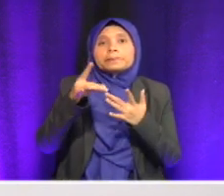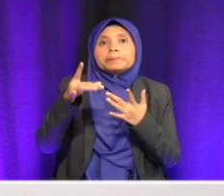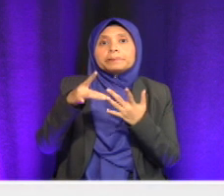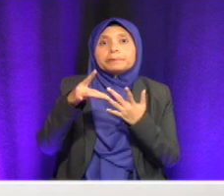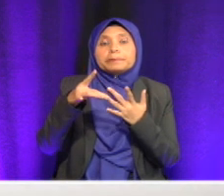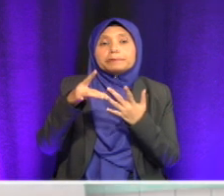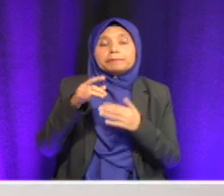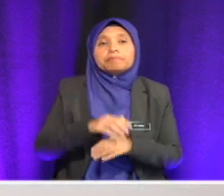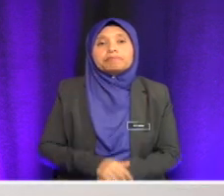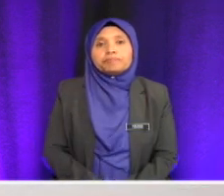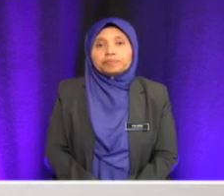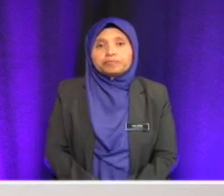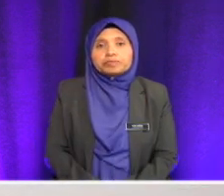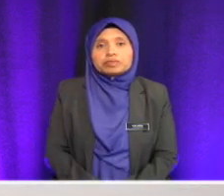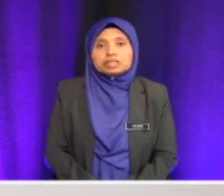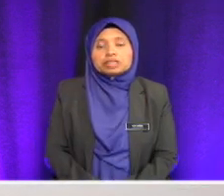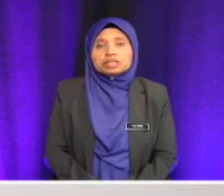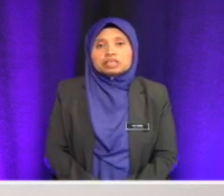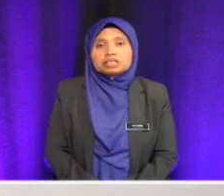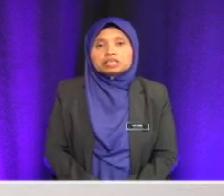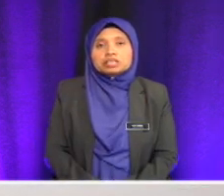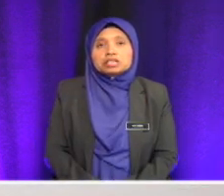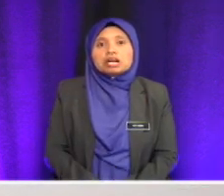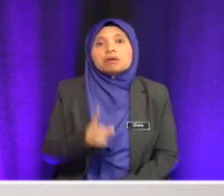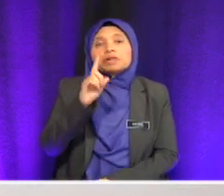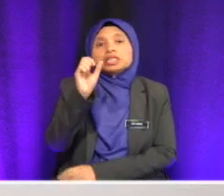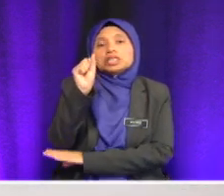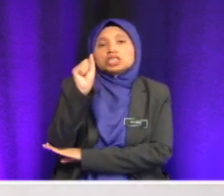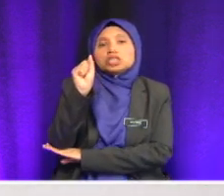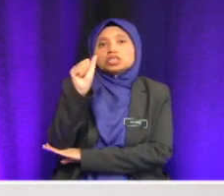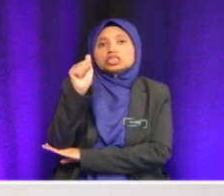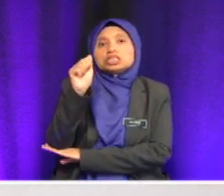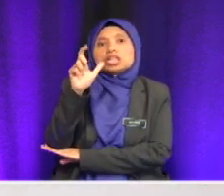deep? shallow, accomplish, or recover?